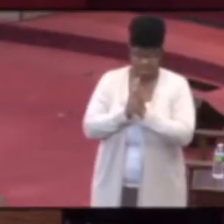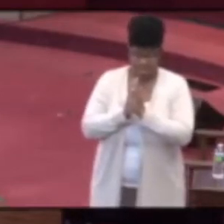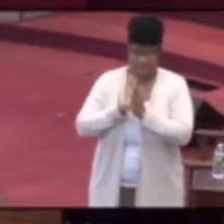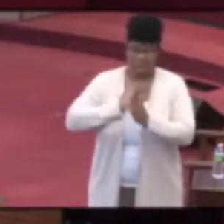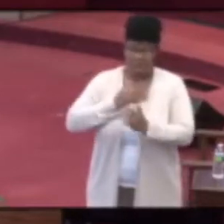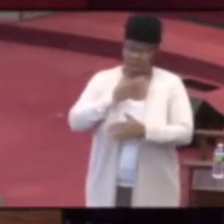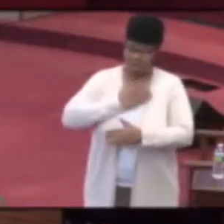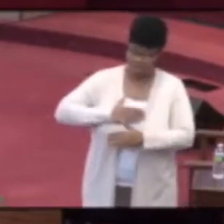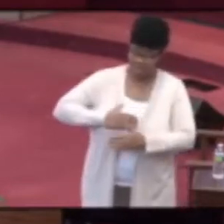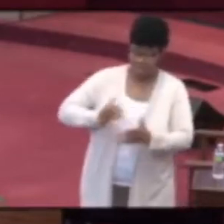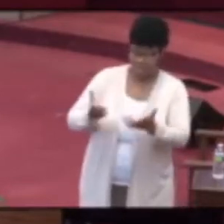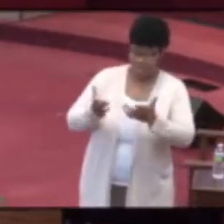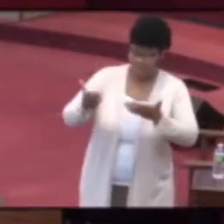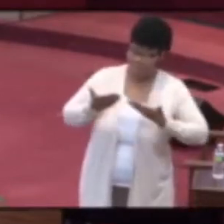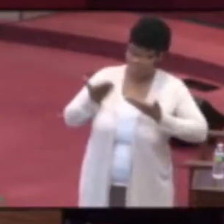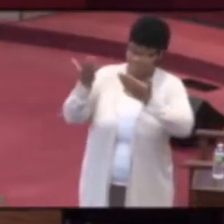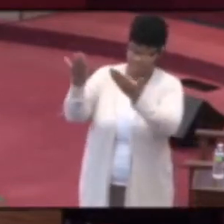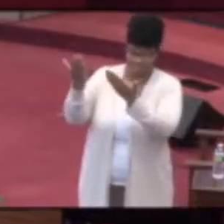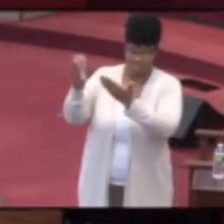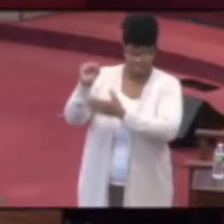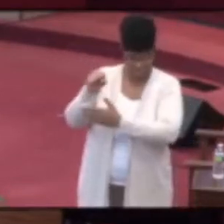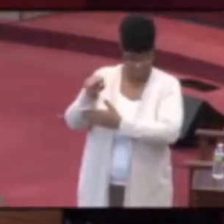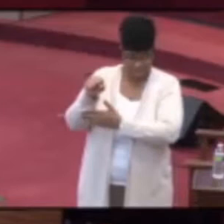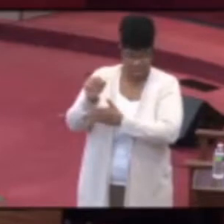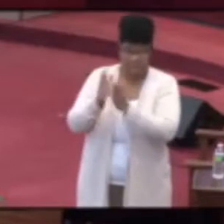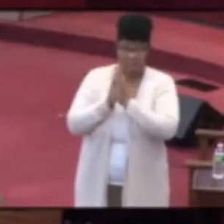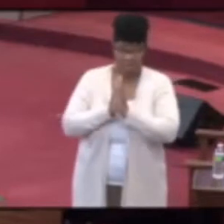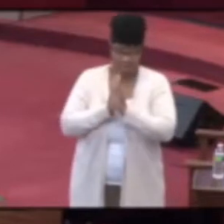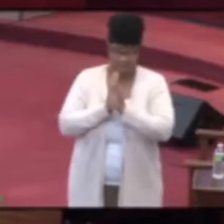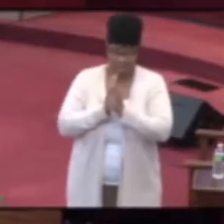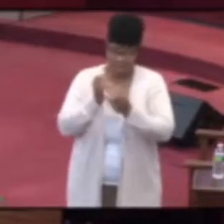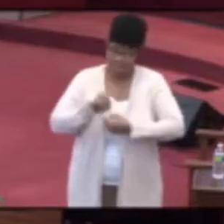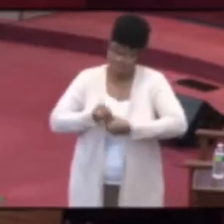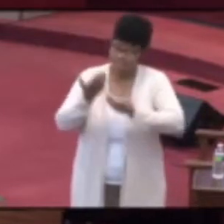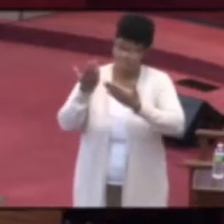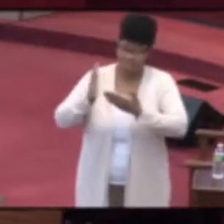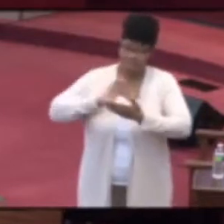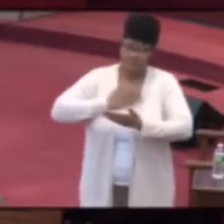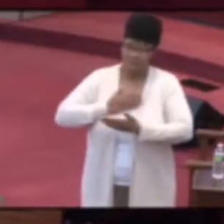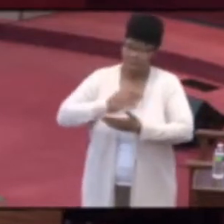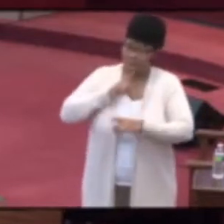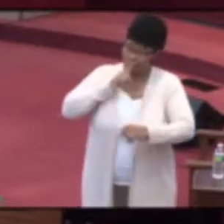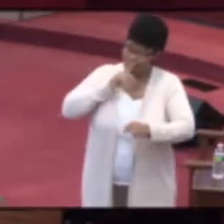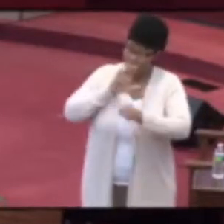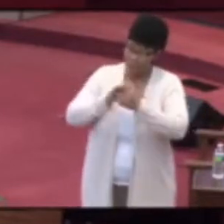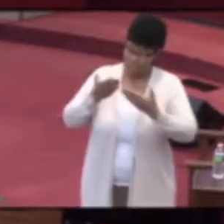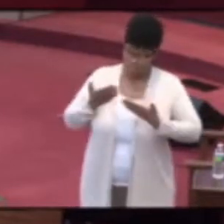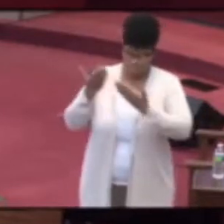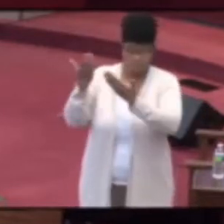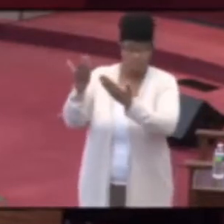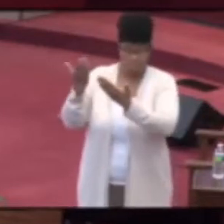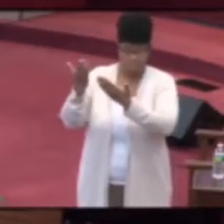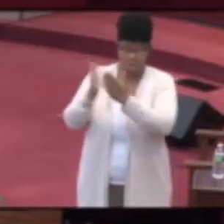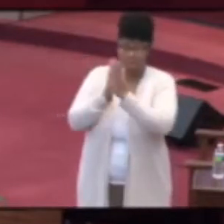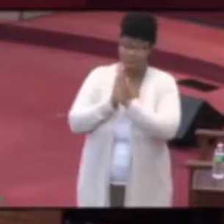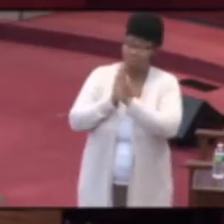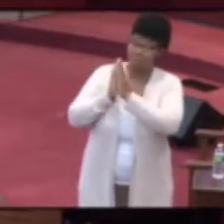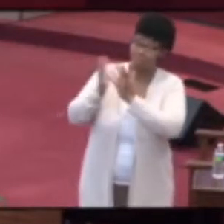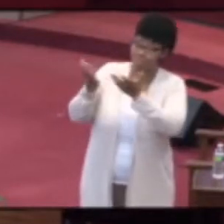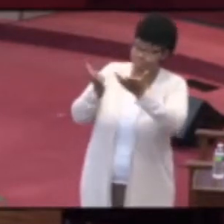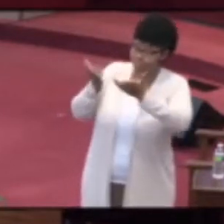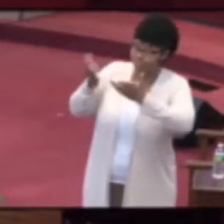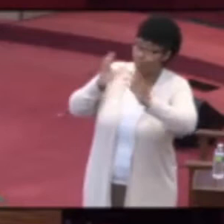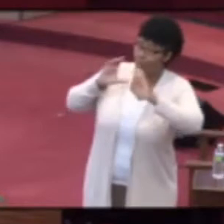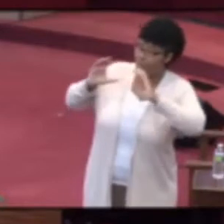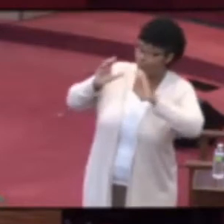our wishes upon God. No doubt about that. Prayer is expressing our vows to him. Prayer is communicating